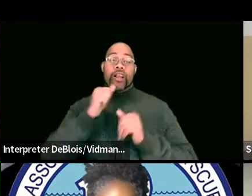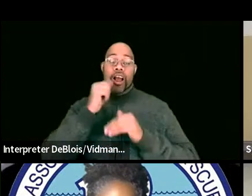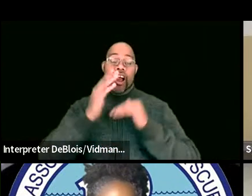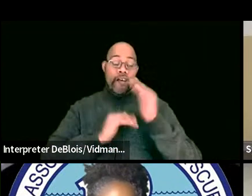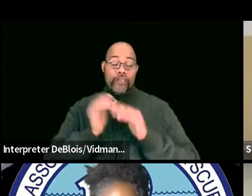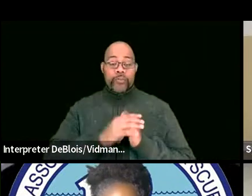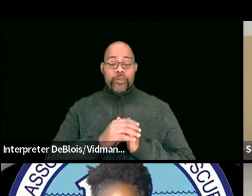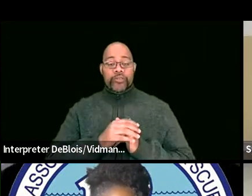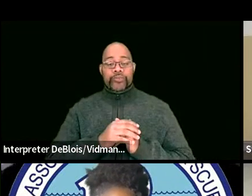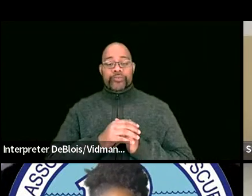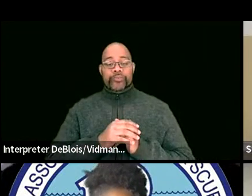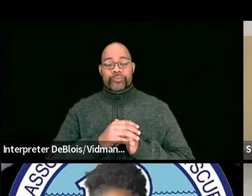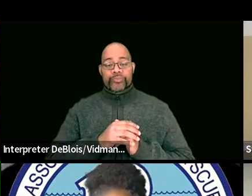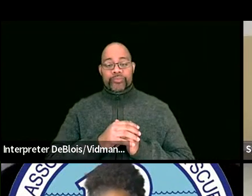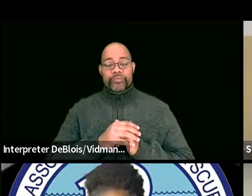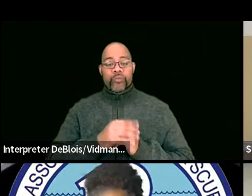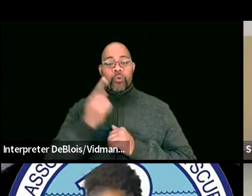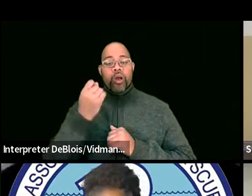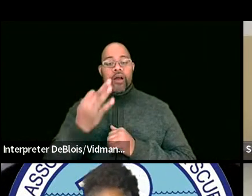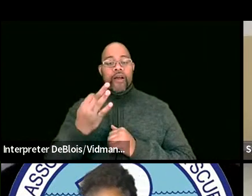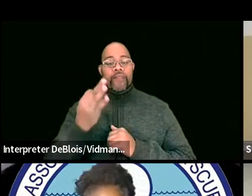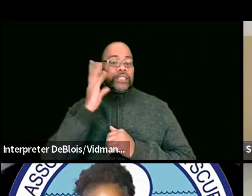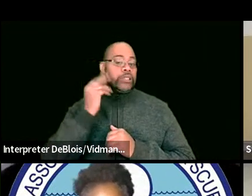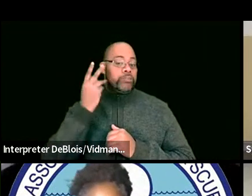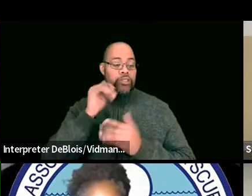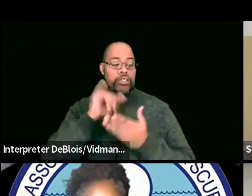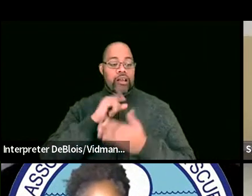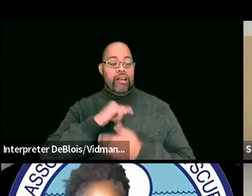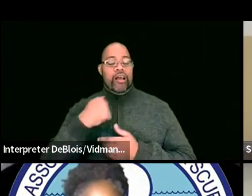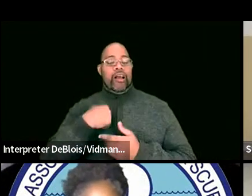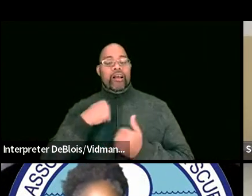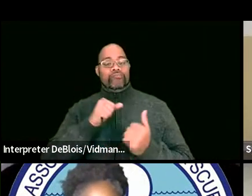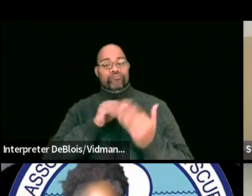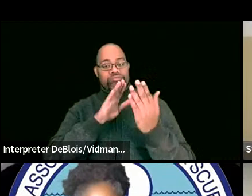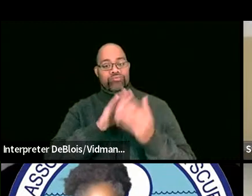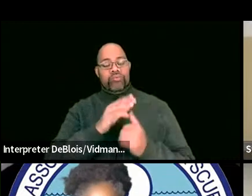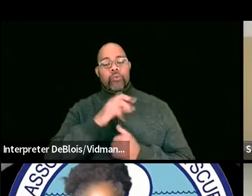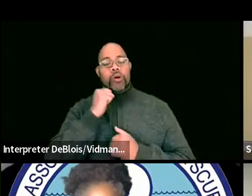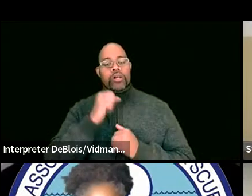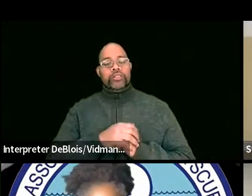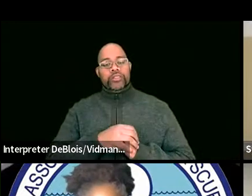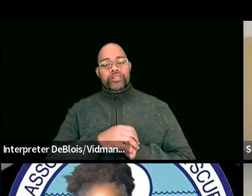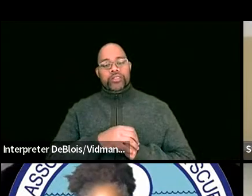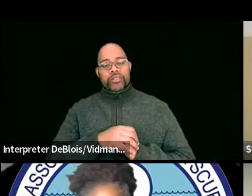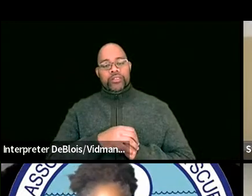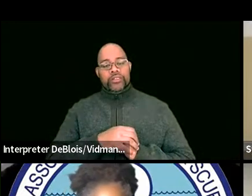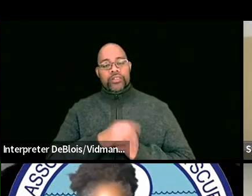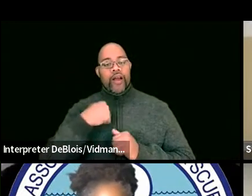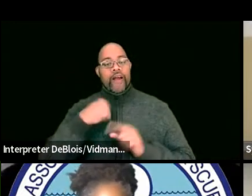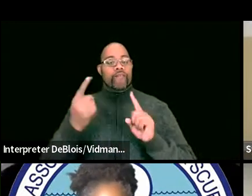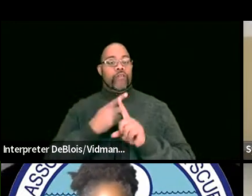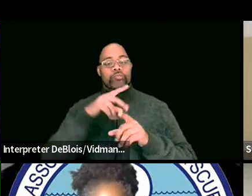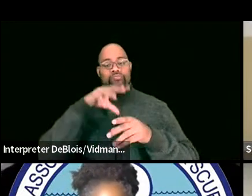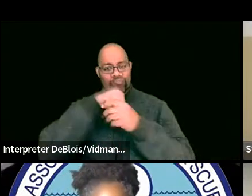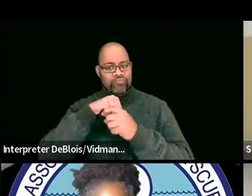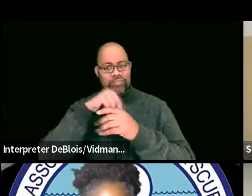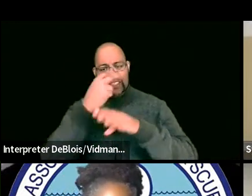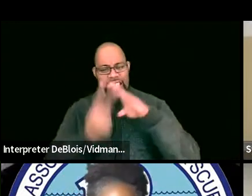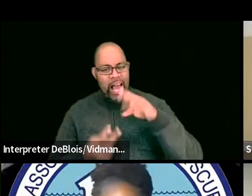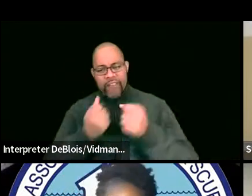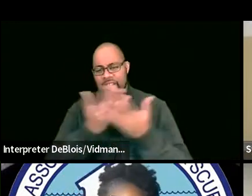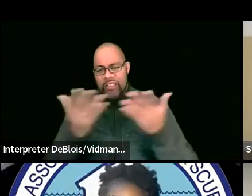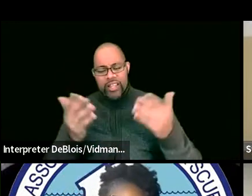uncomfortable. One of the experiences that I had was when I was first getting into diving and